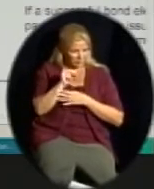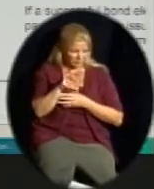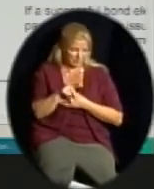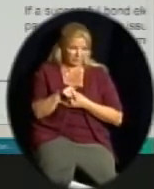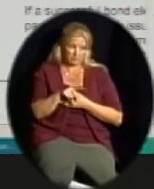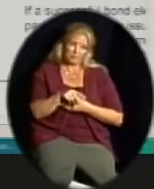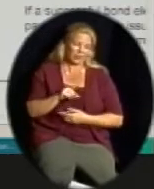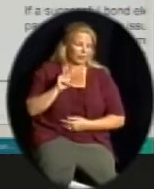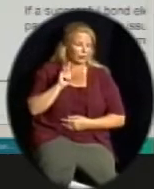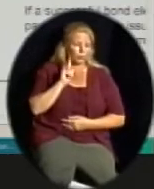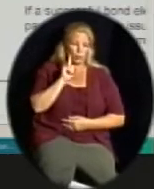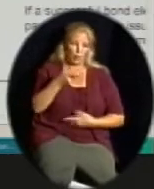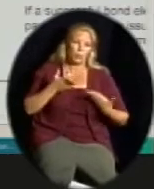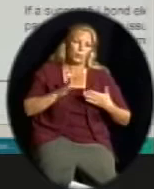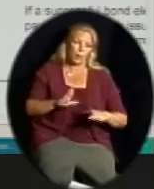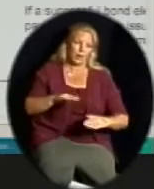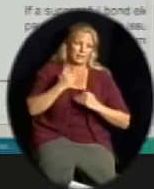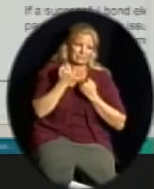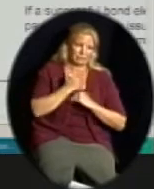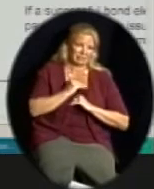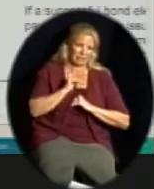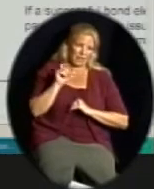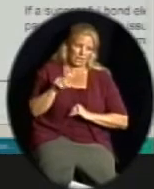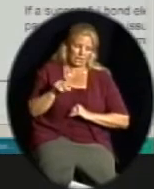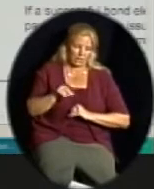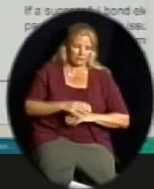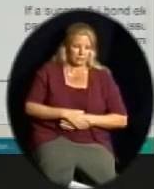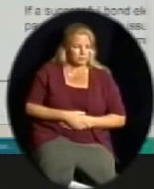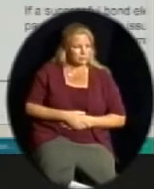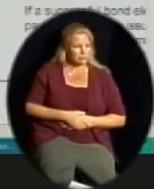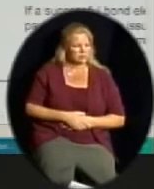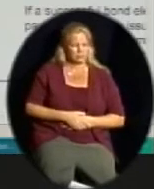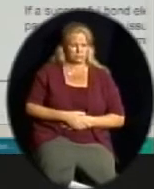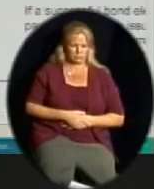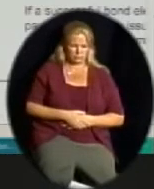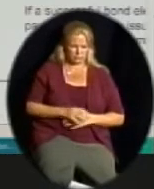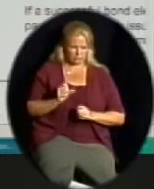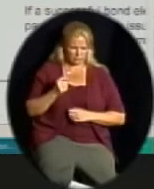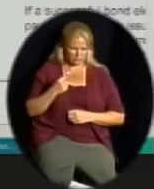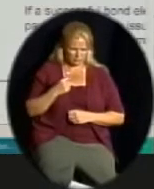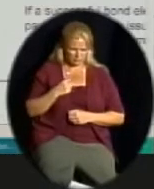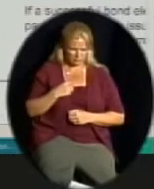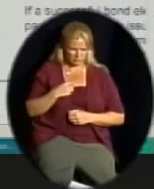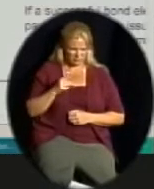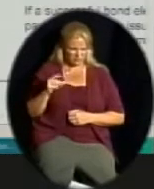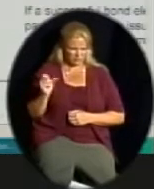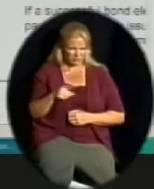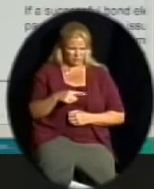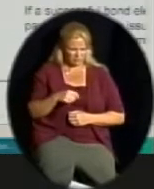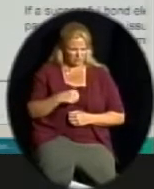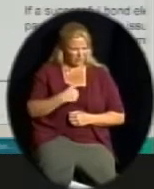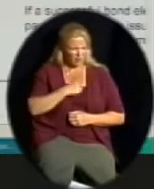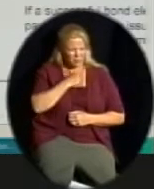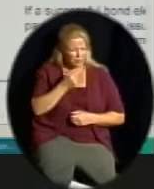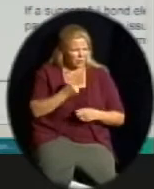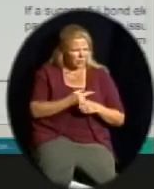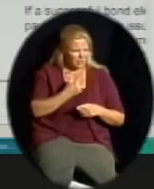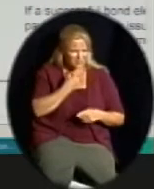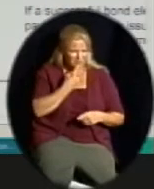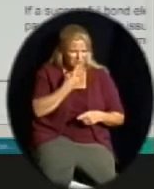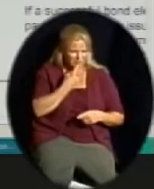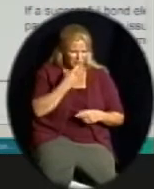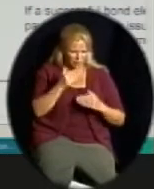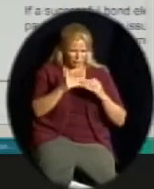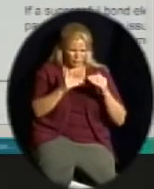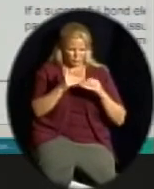only one way to meet that need. Well, am I incorrect in saying there's a way to structure the bond offering that would not have that first payment due at that point